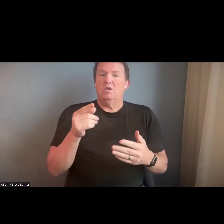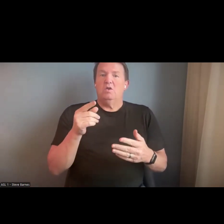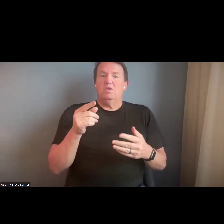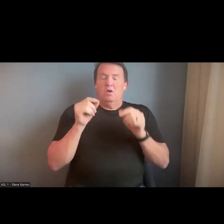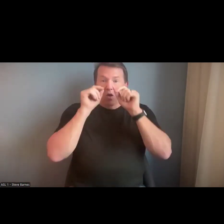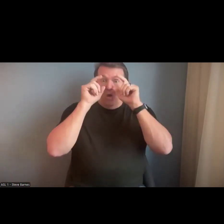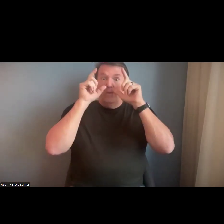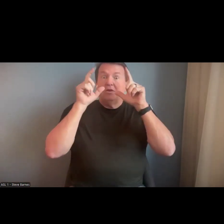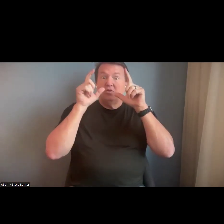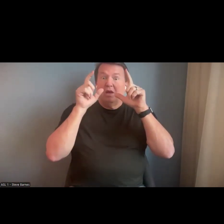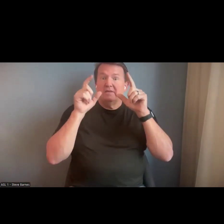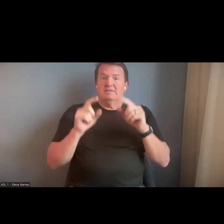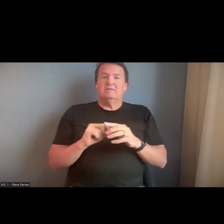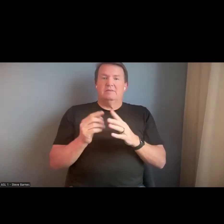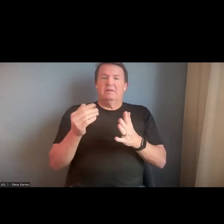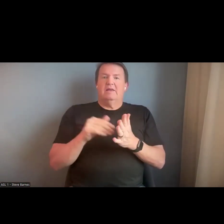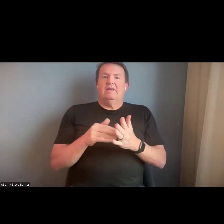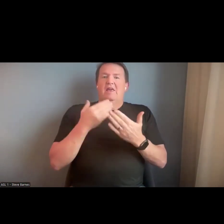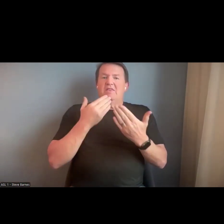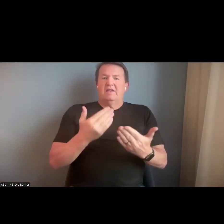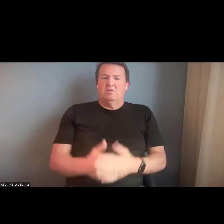back. Thank you.